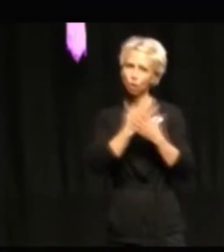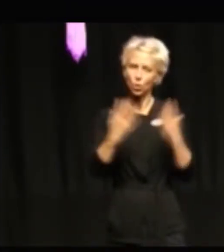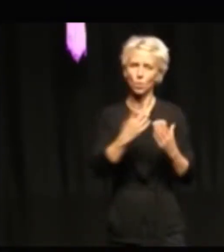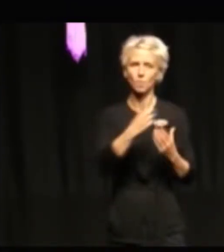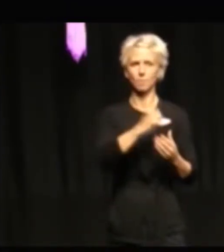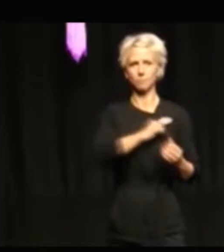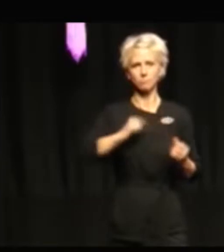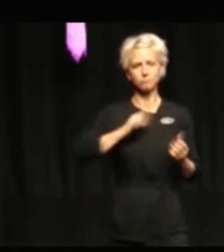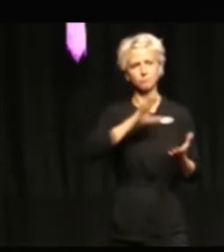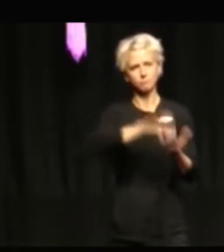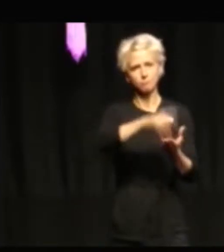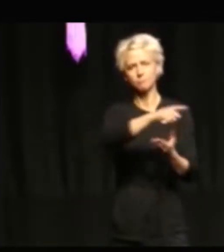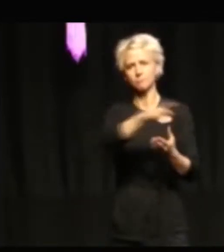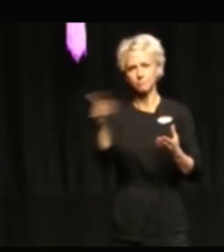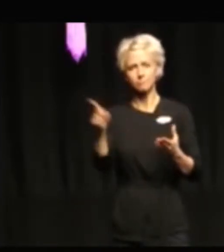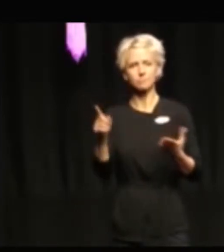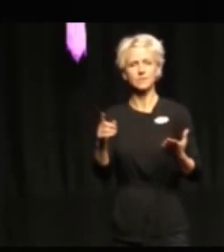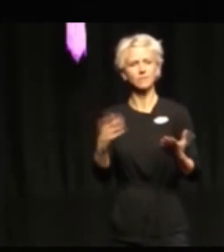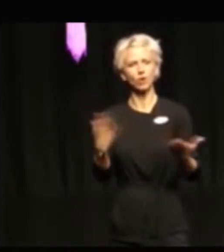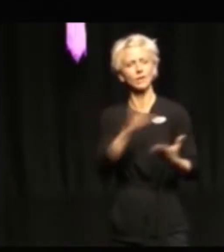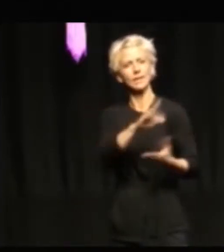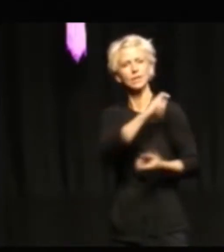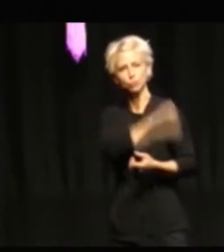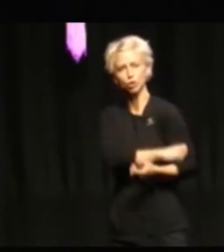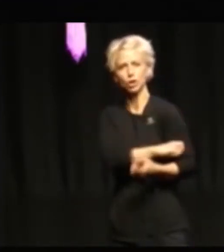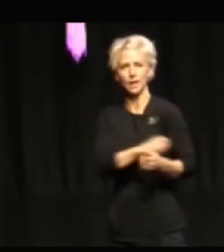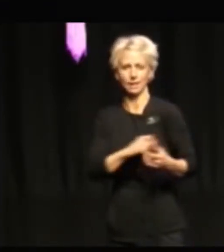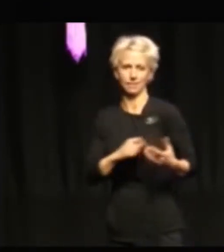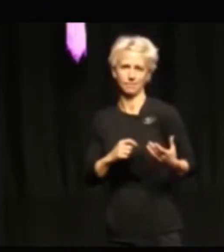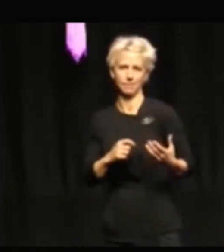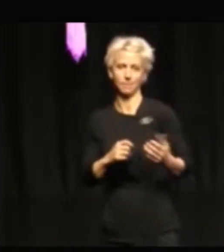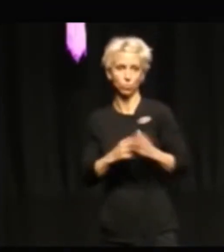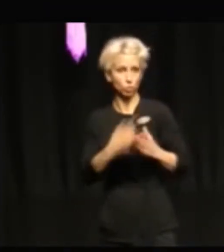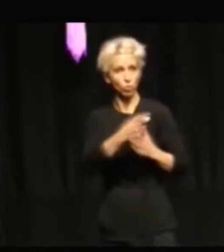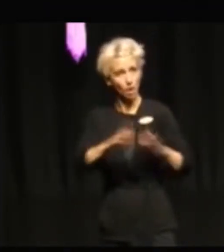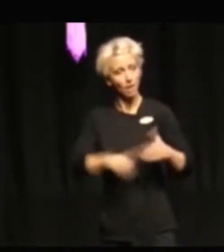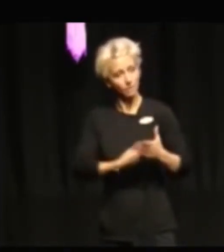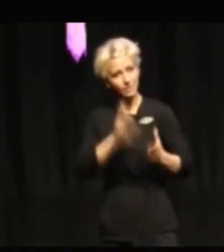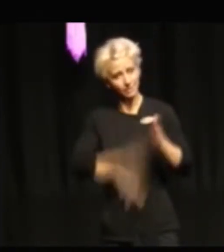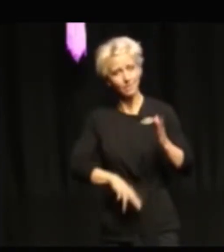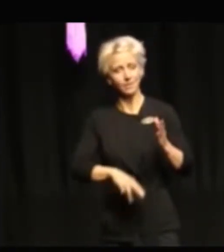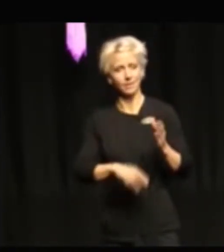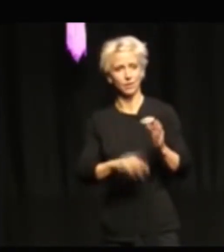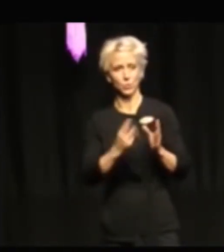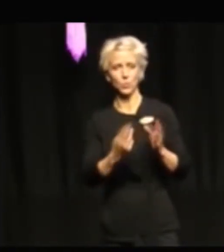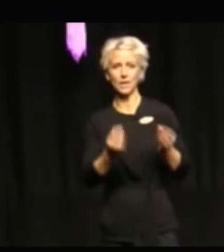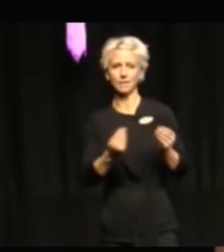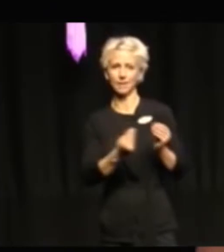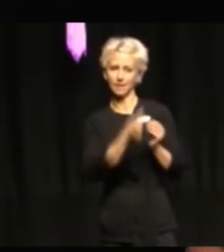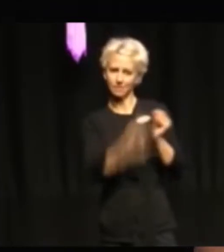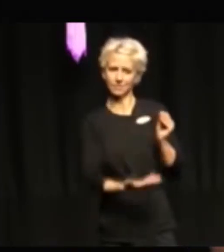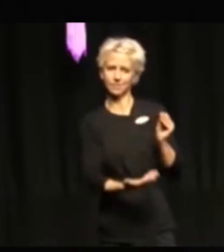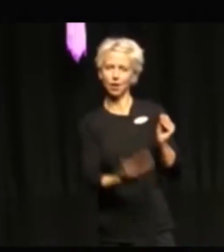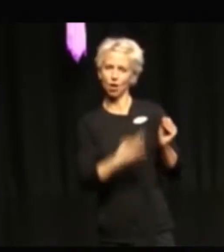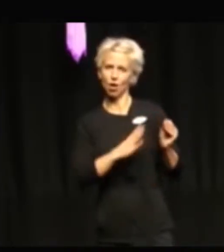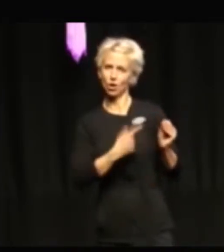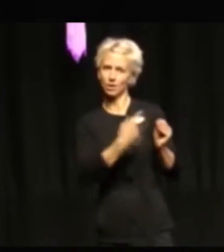for states are that have signed this covenant. So Sweden,